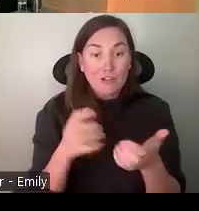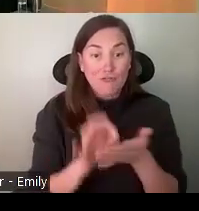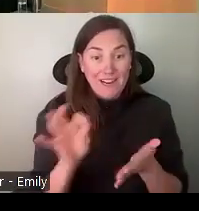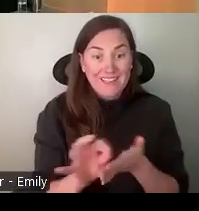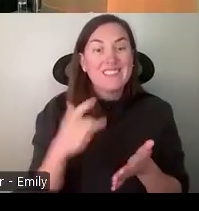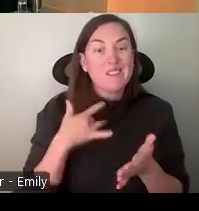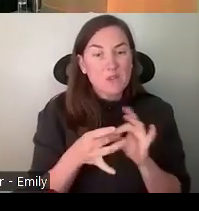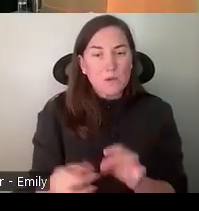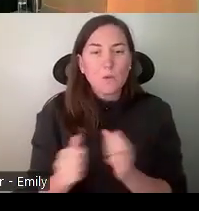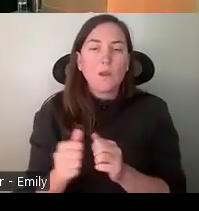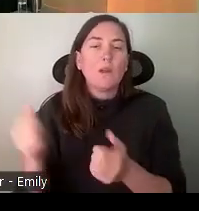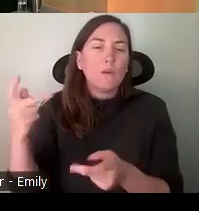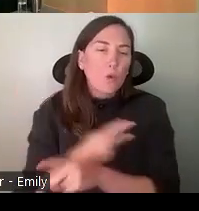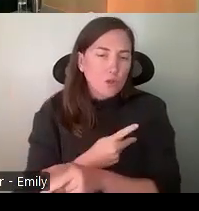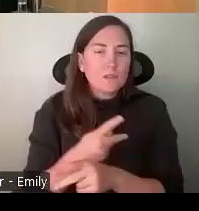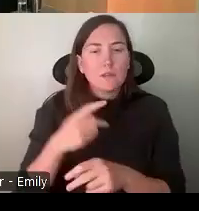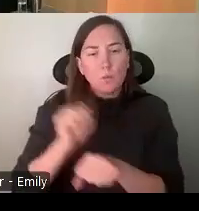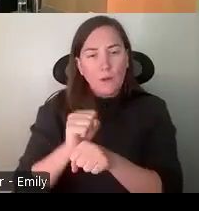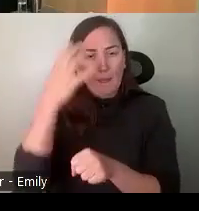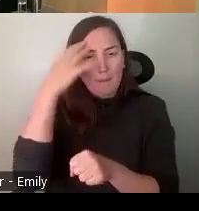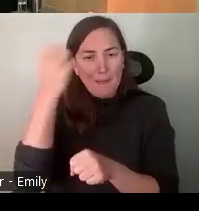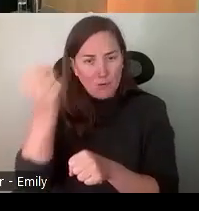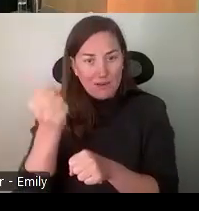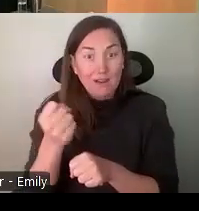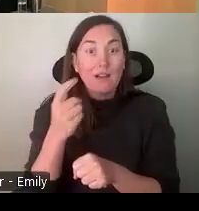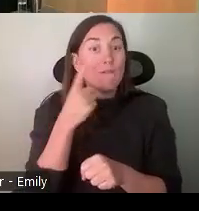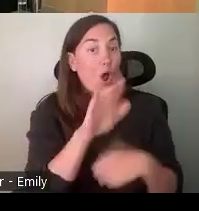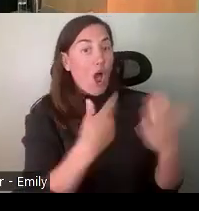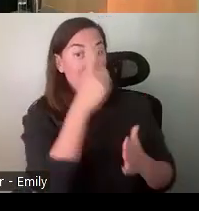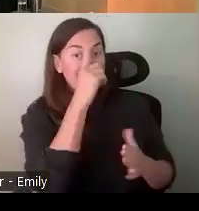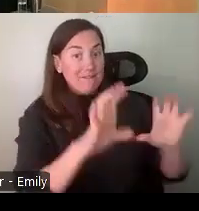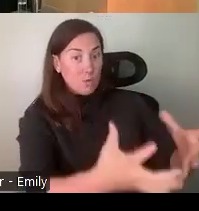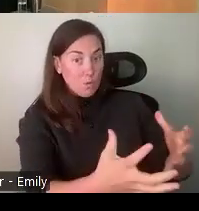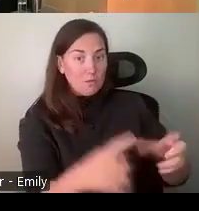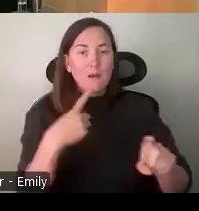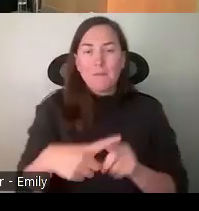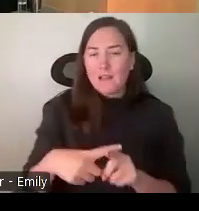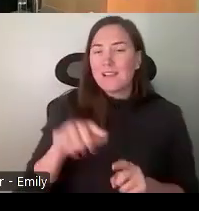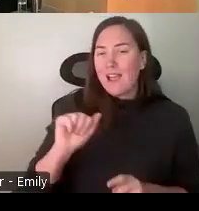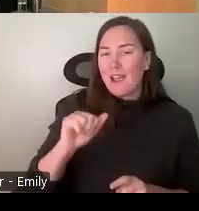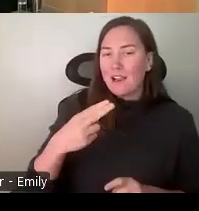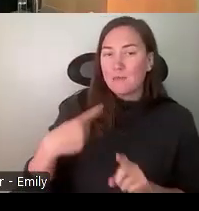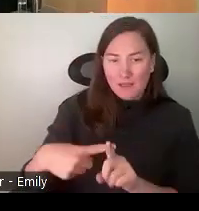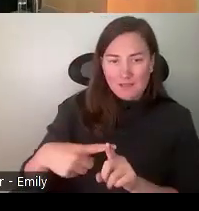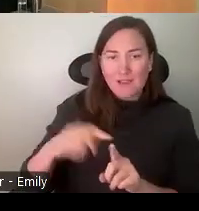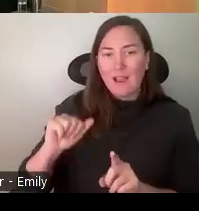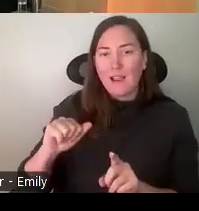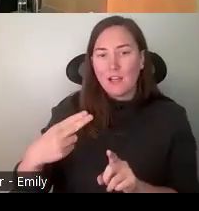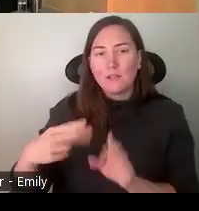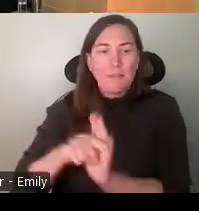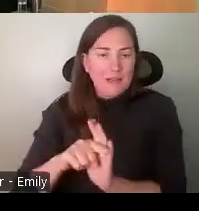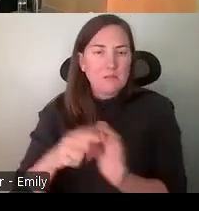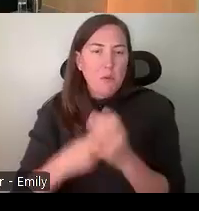memory performance across both the total schizophrenia group, but also the AH plus and AH minus